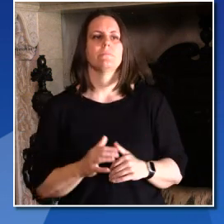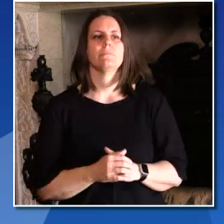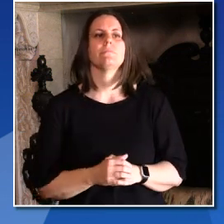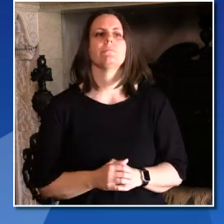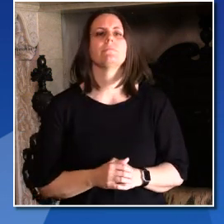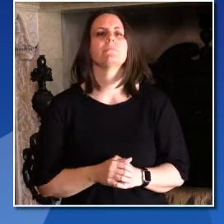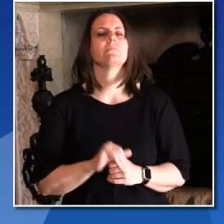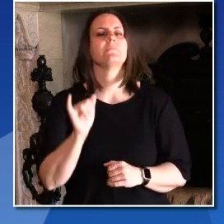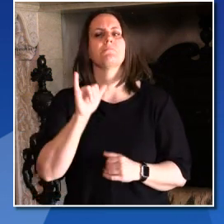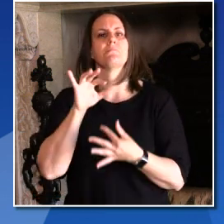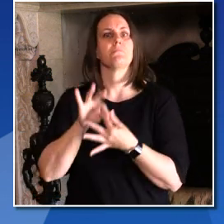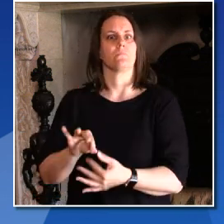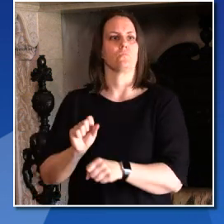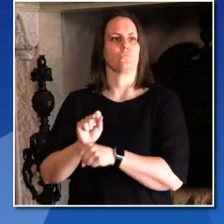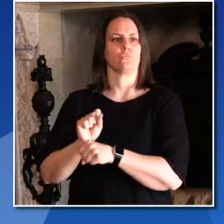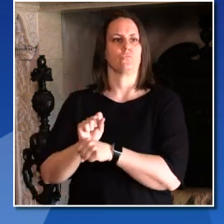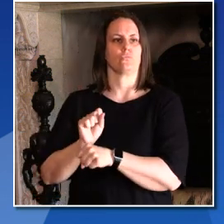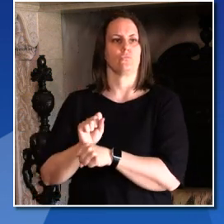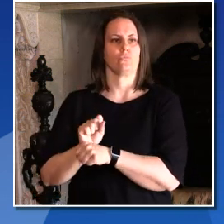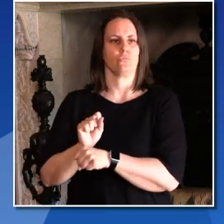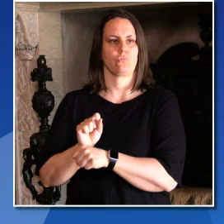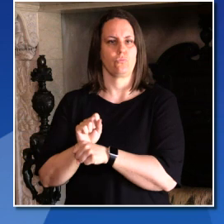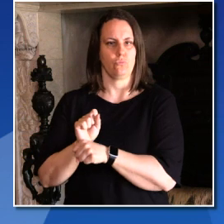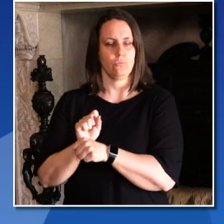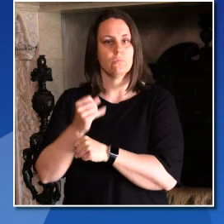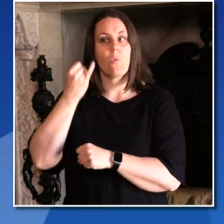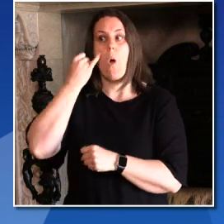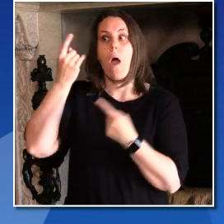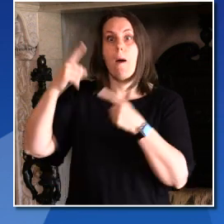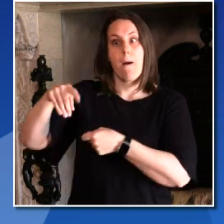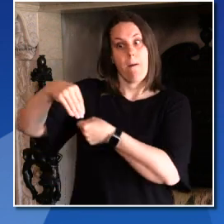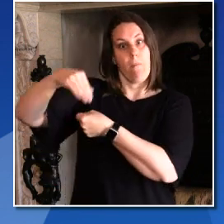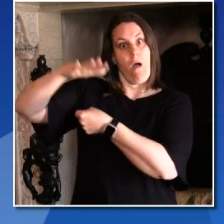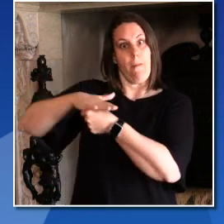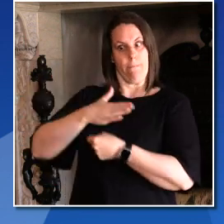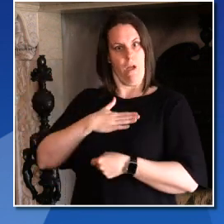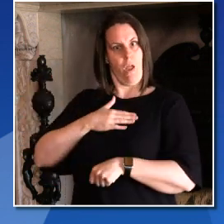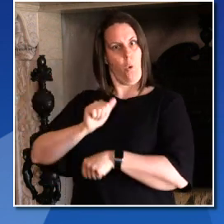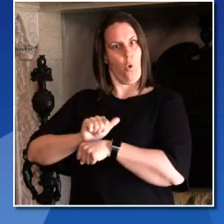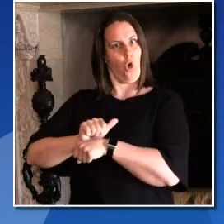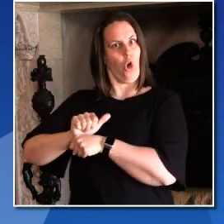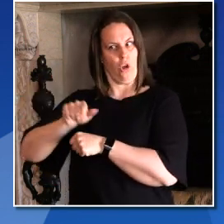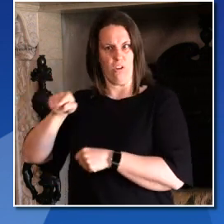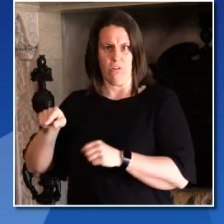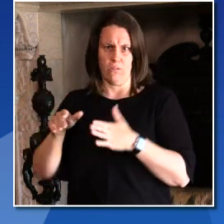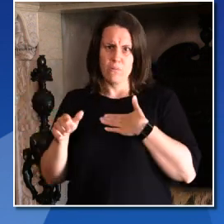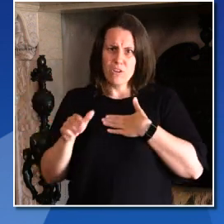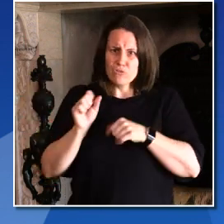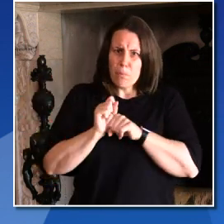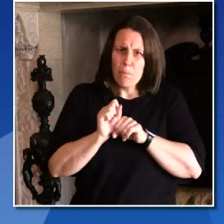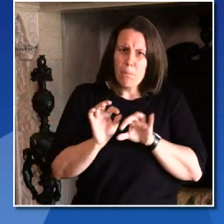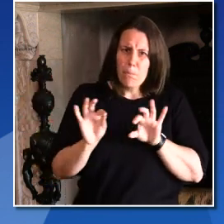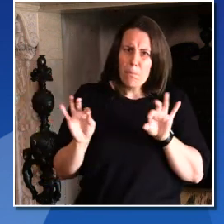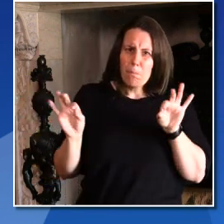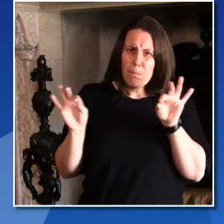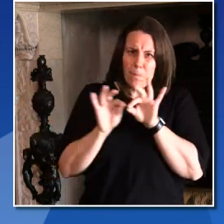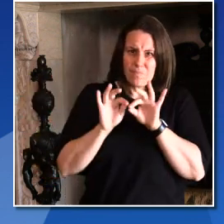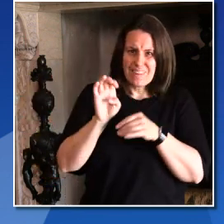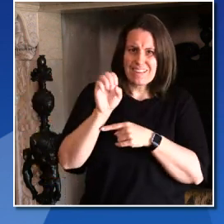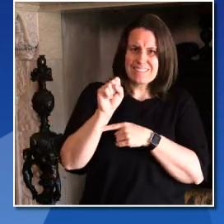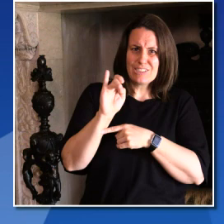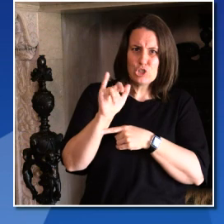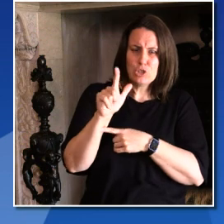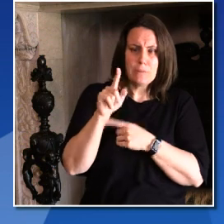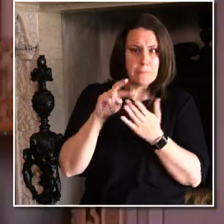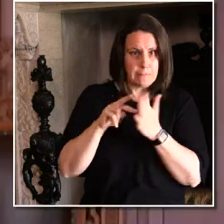an outbreak at my job, will I be notified? And my work is essential, so if there's an outbreak there, will my workplace be